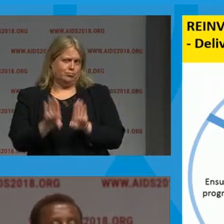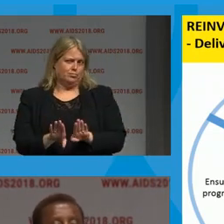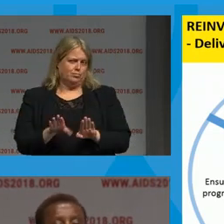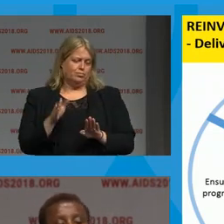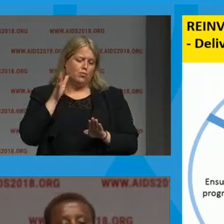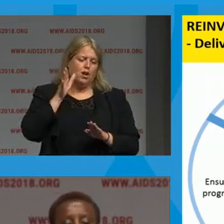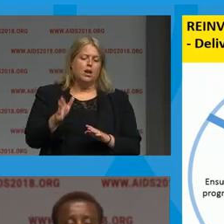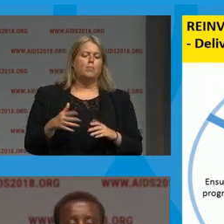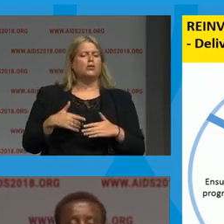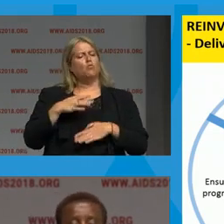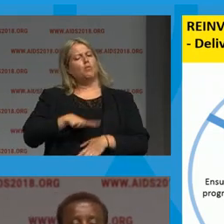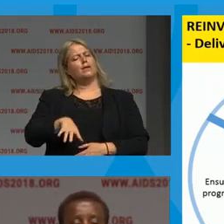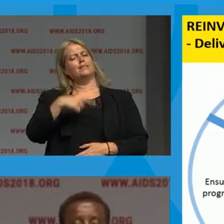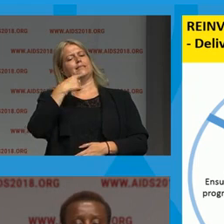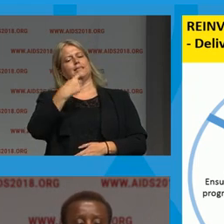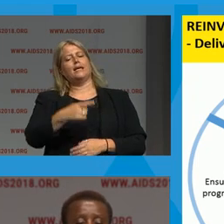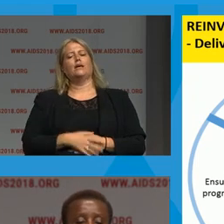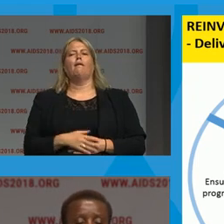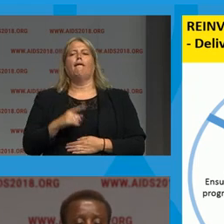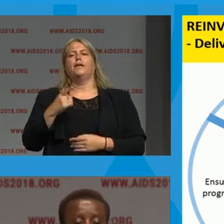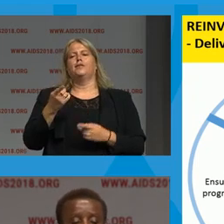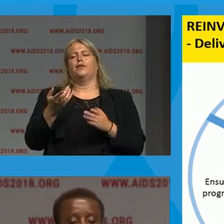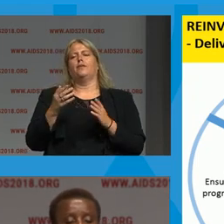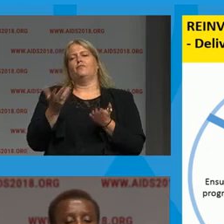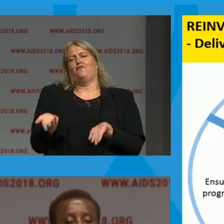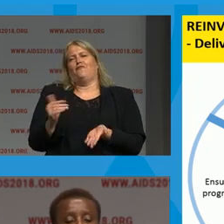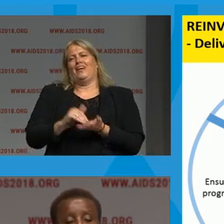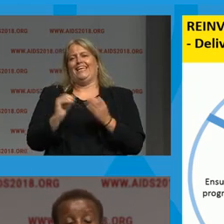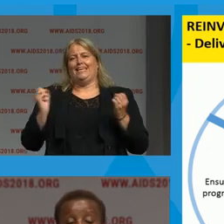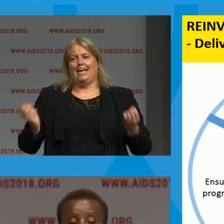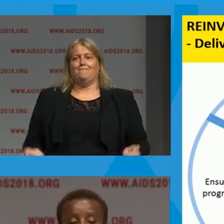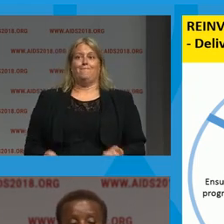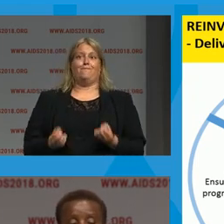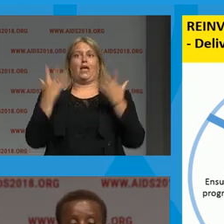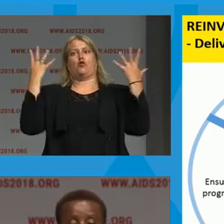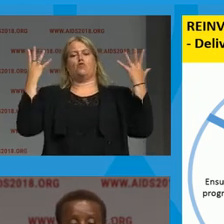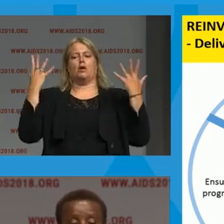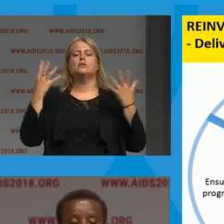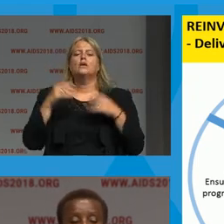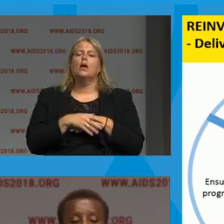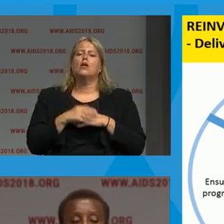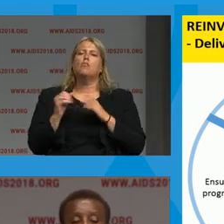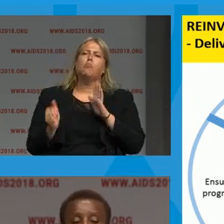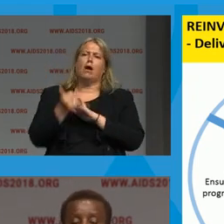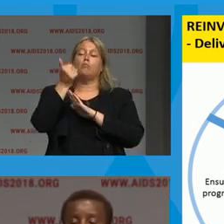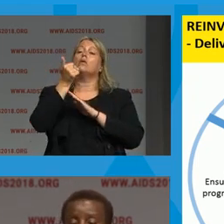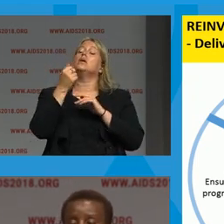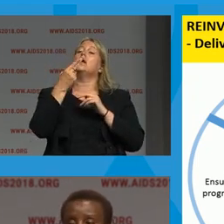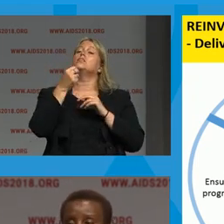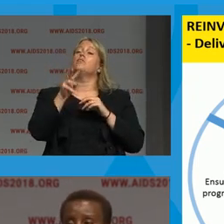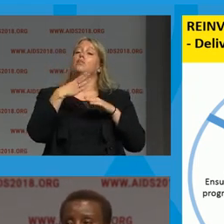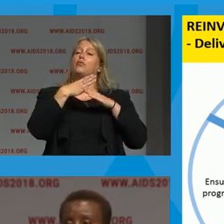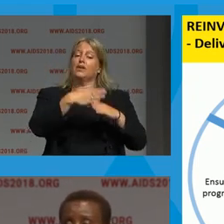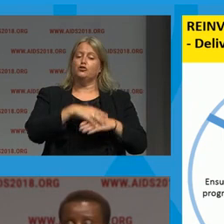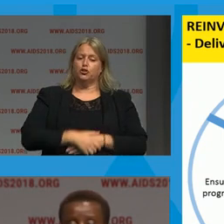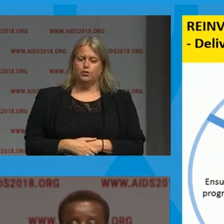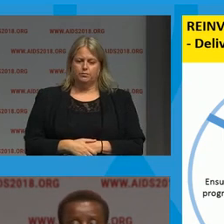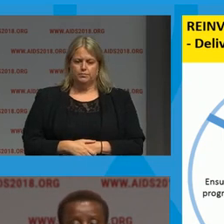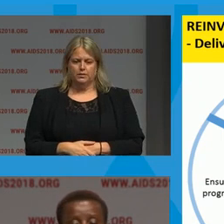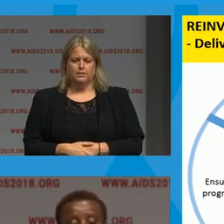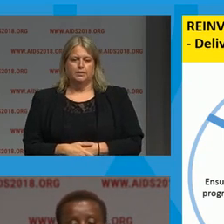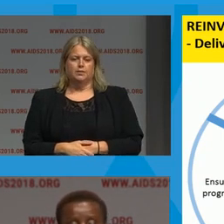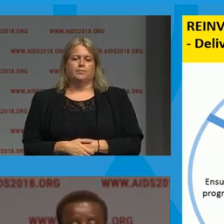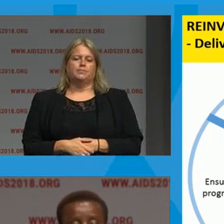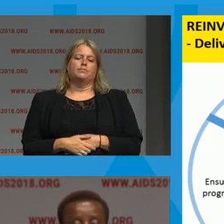that reinvigorating HIV prevention, primary prevention, and delivering differentiated models of